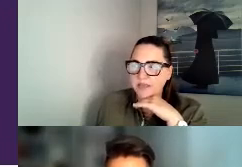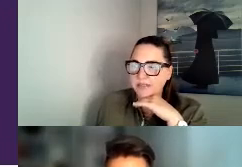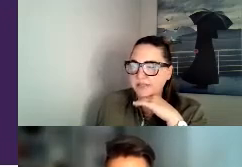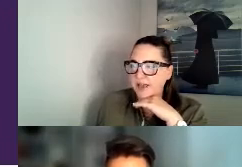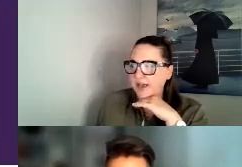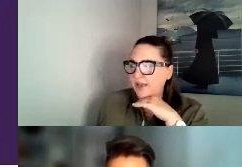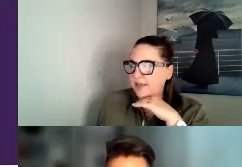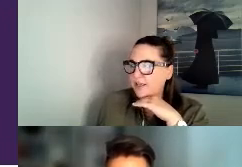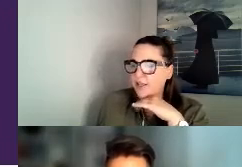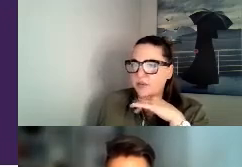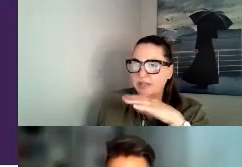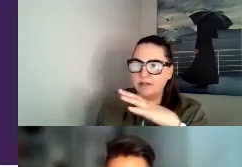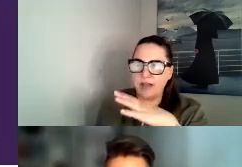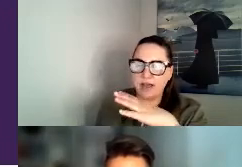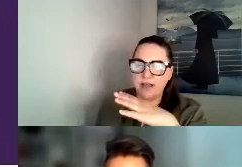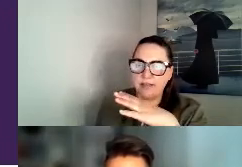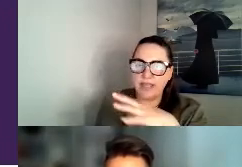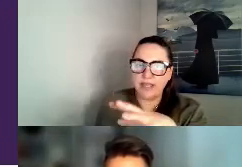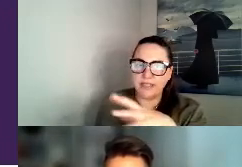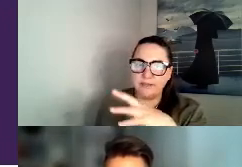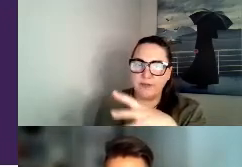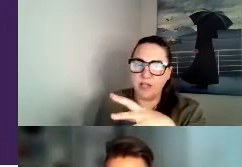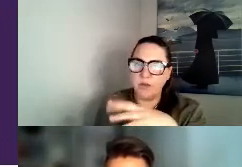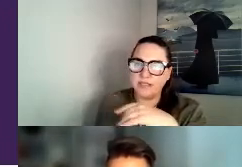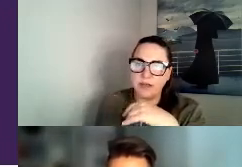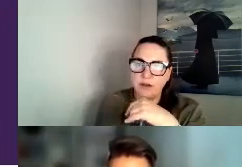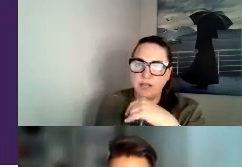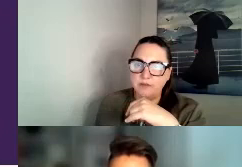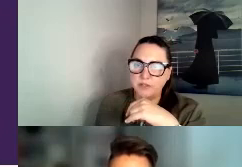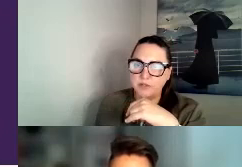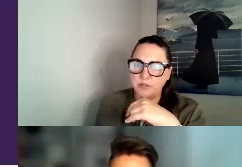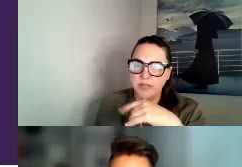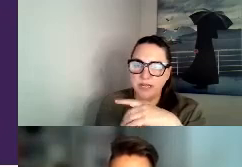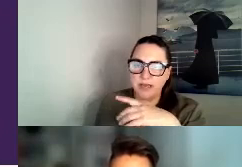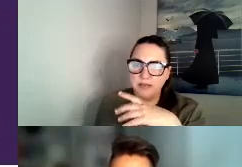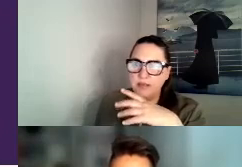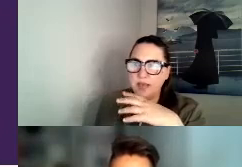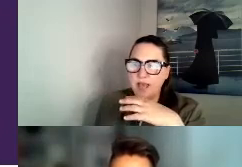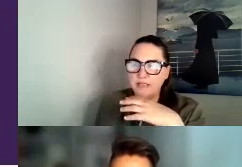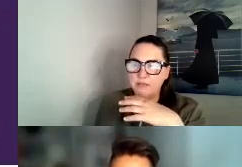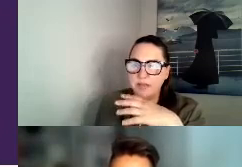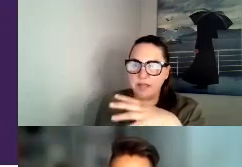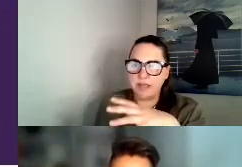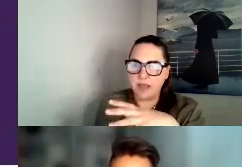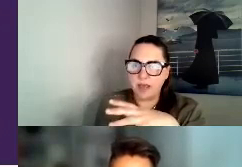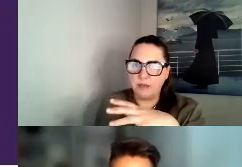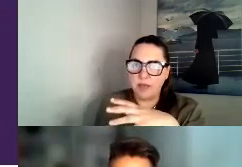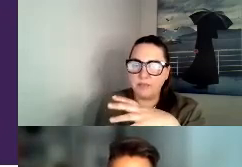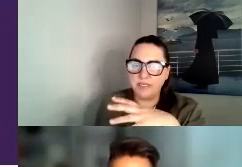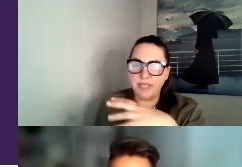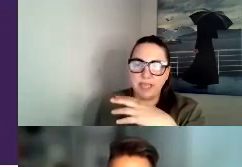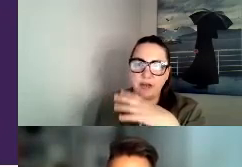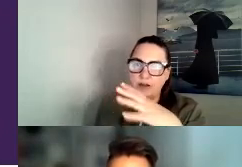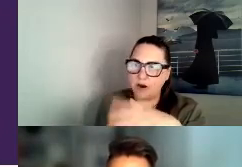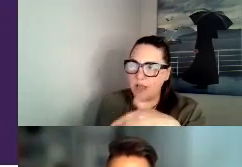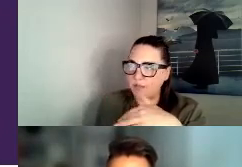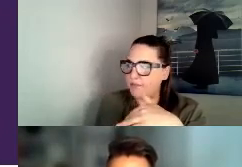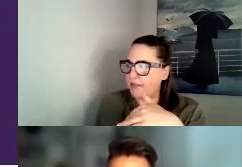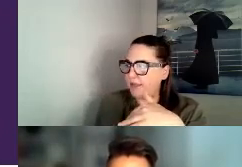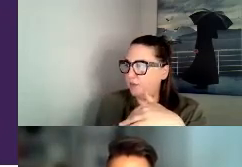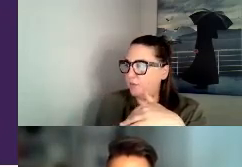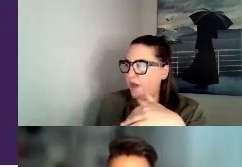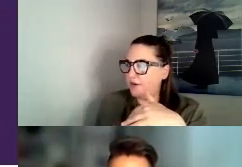to be missed. You can like us and follow us on all of our social media to be up to date on